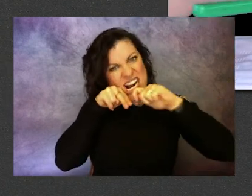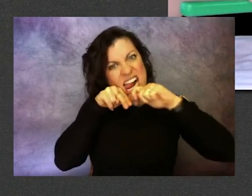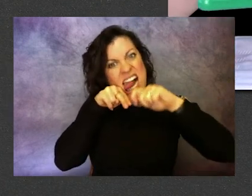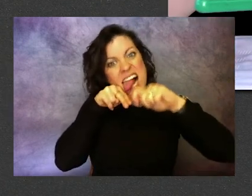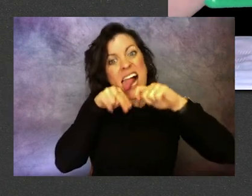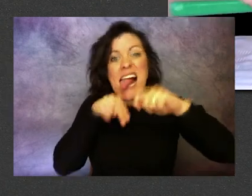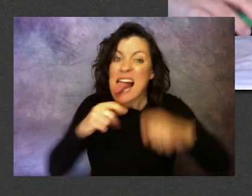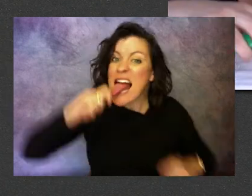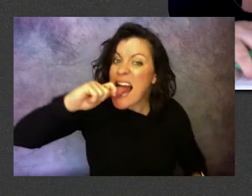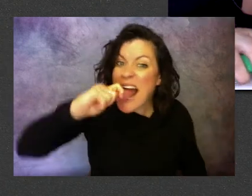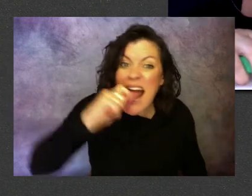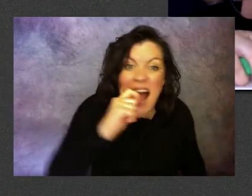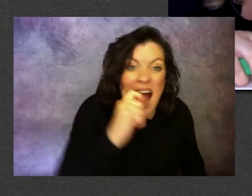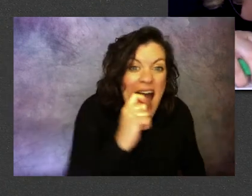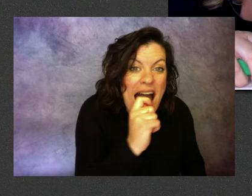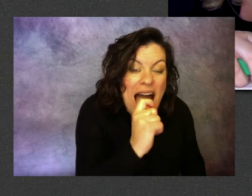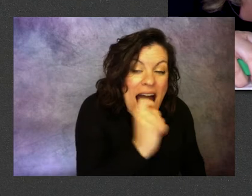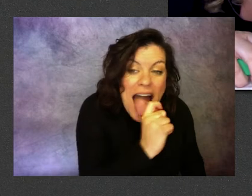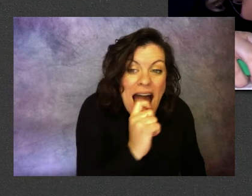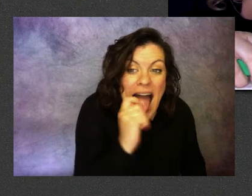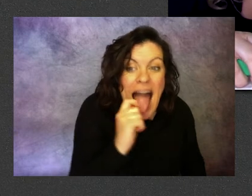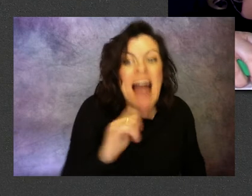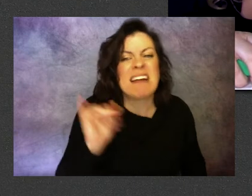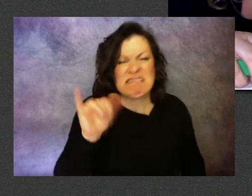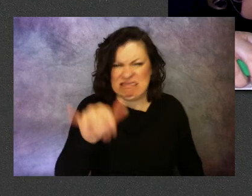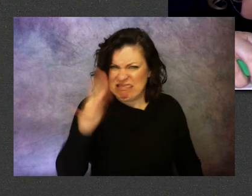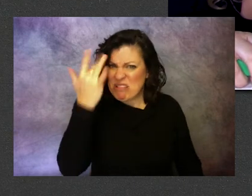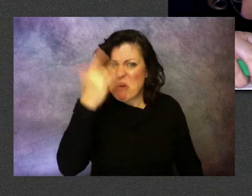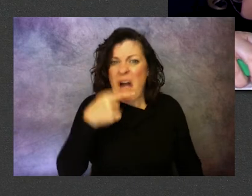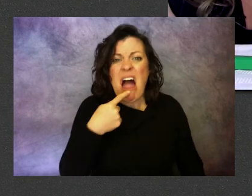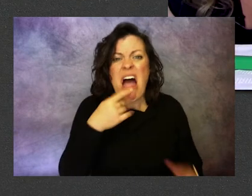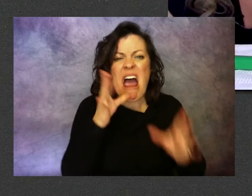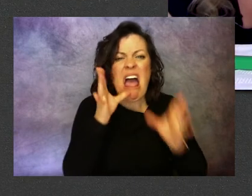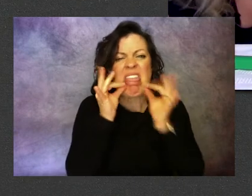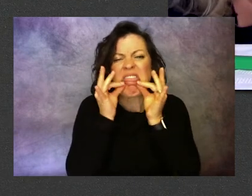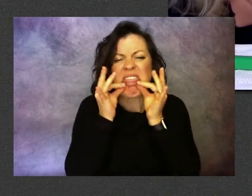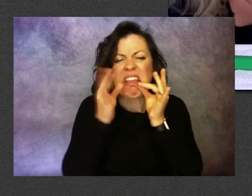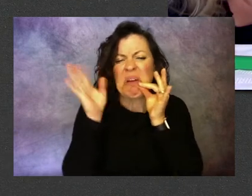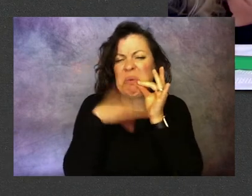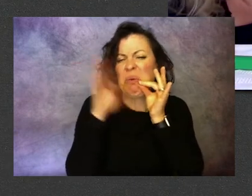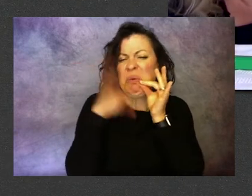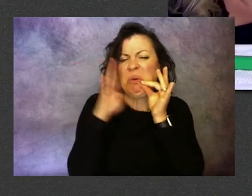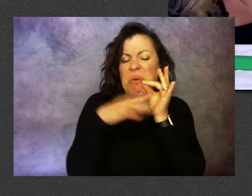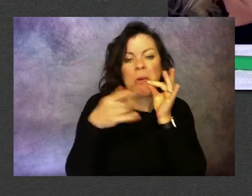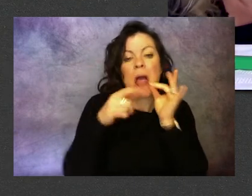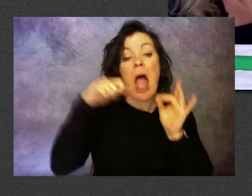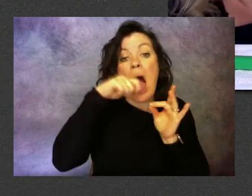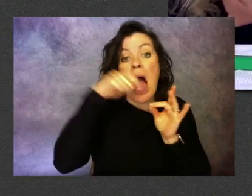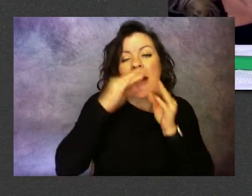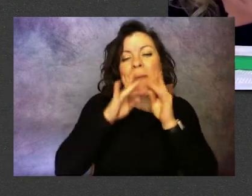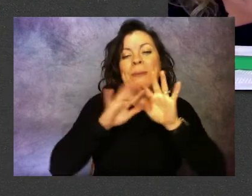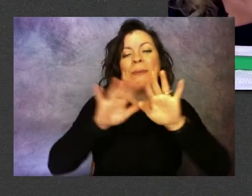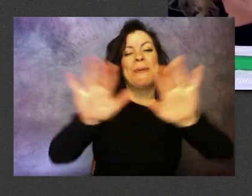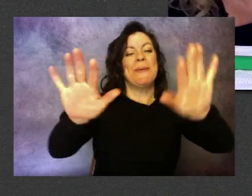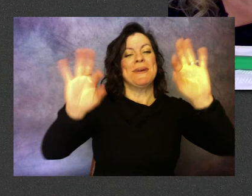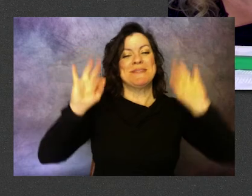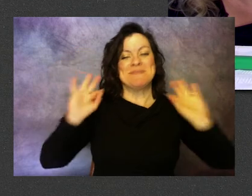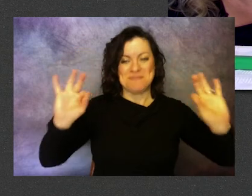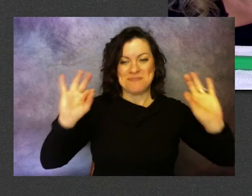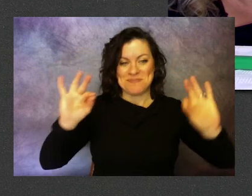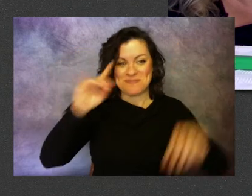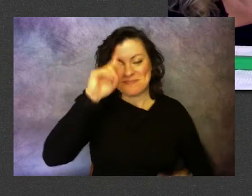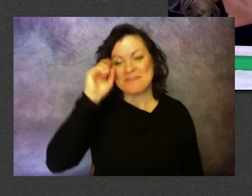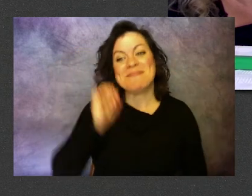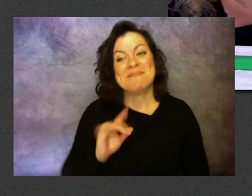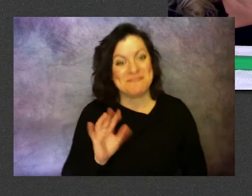your tongue, because you don't want to have dragon breath. Now, Rexy, we have a good idea of how to keep our